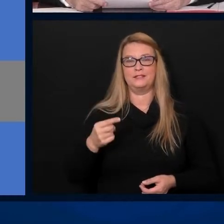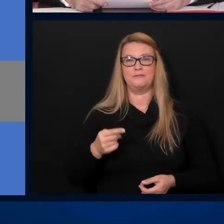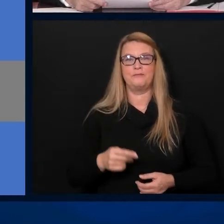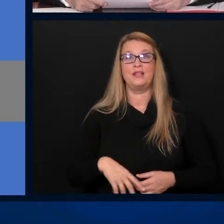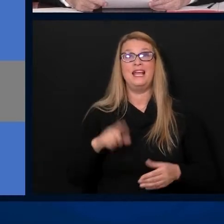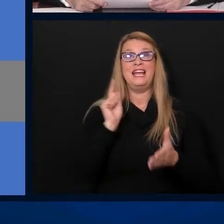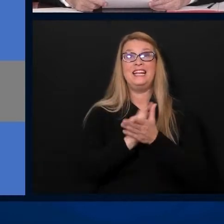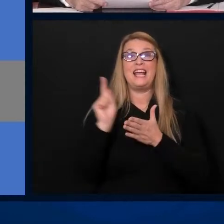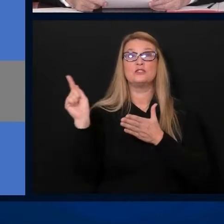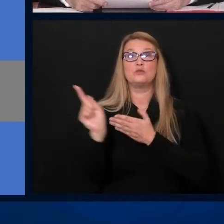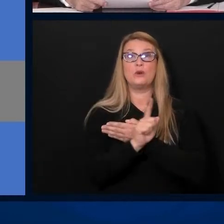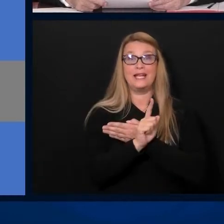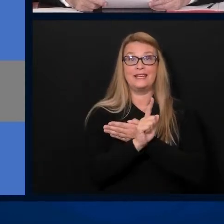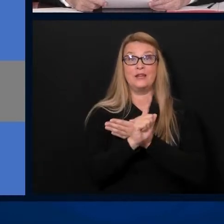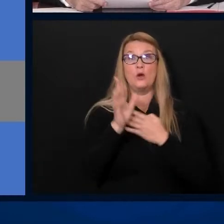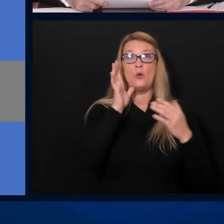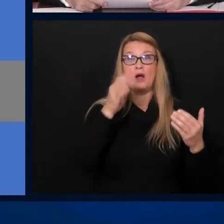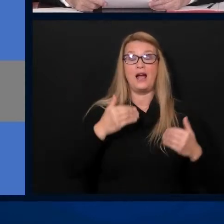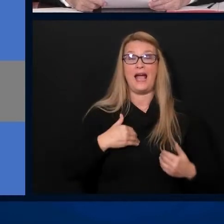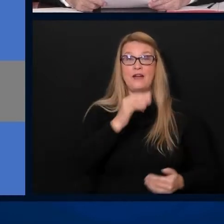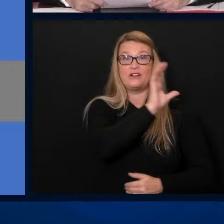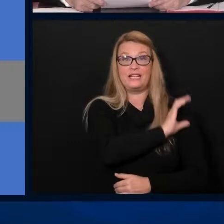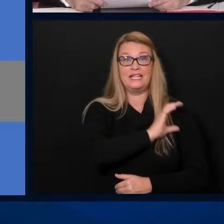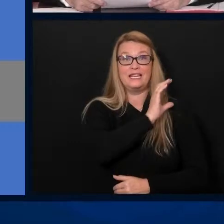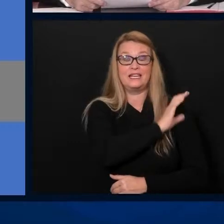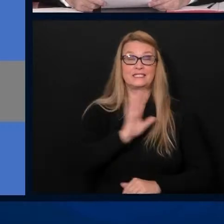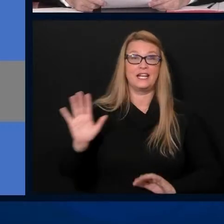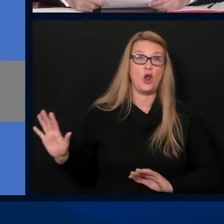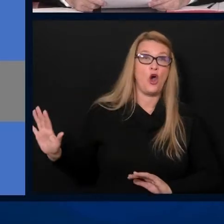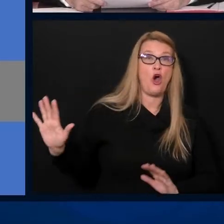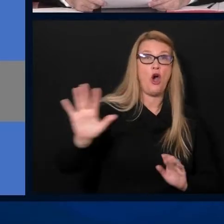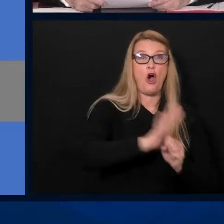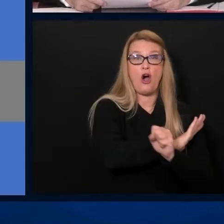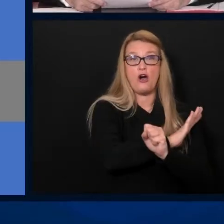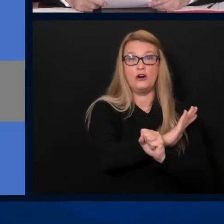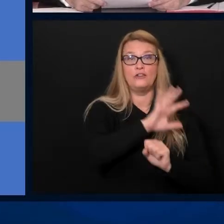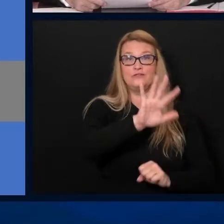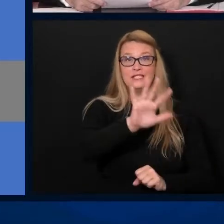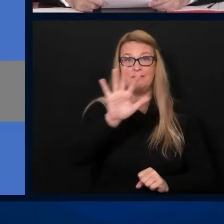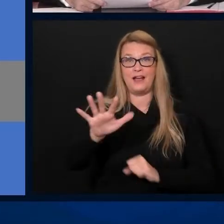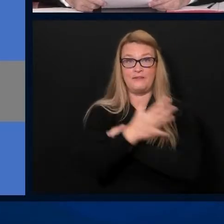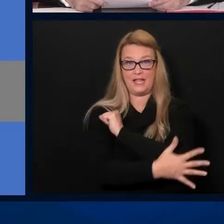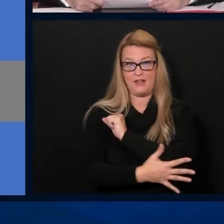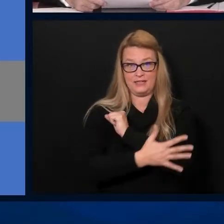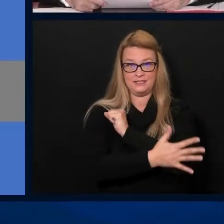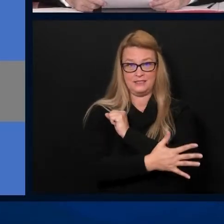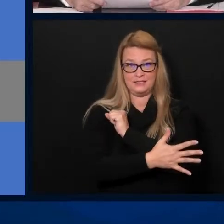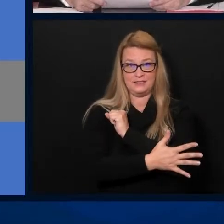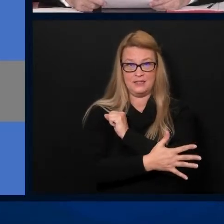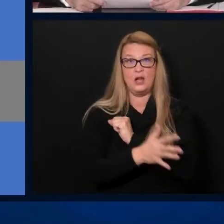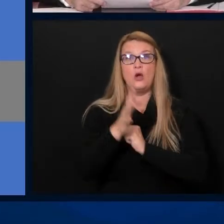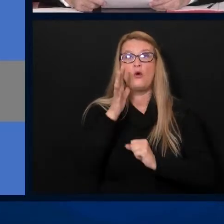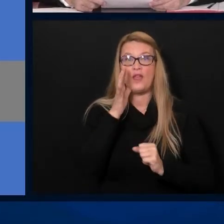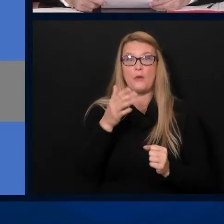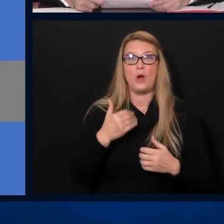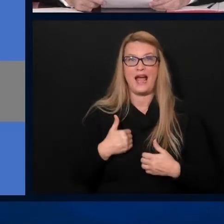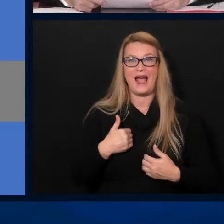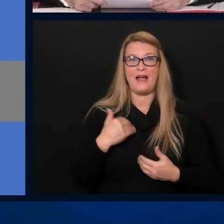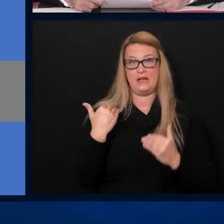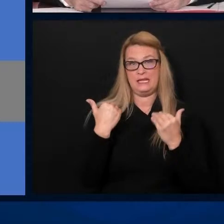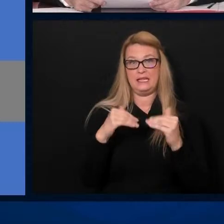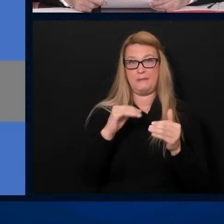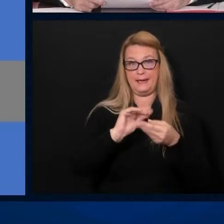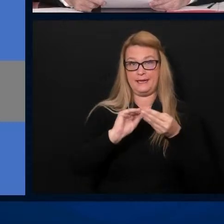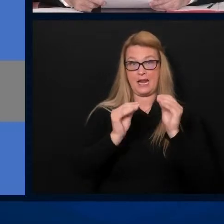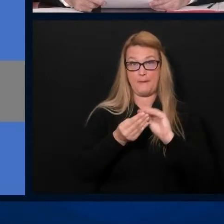there will be vaccine clinics in all 55 counties. They will receive a number of vaccine